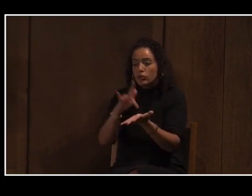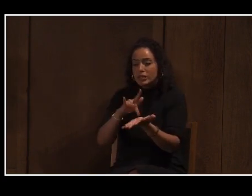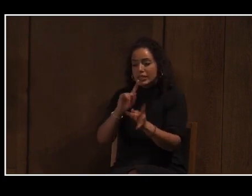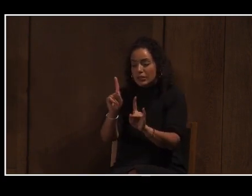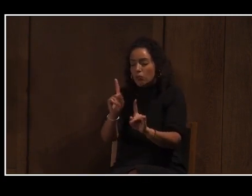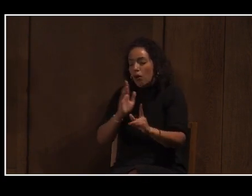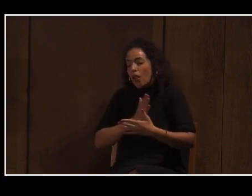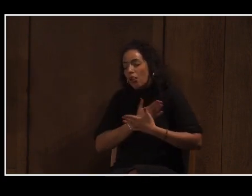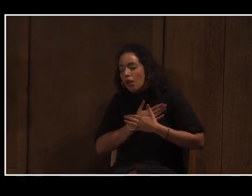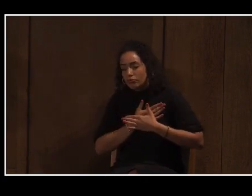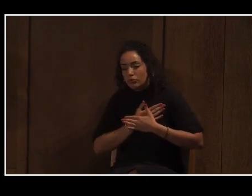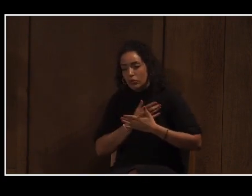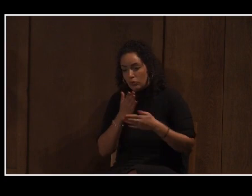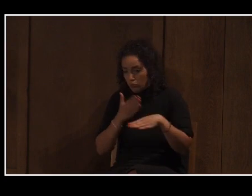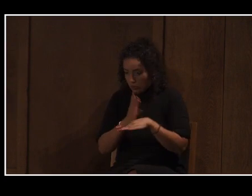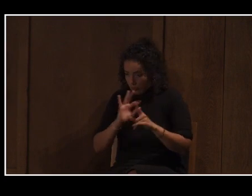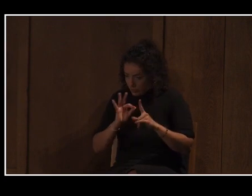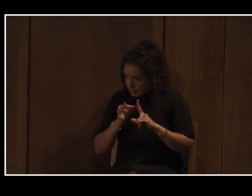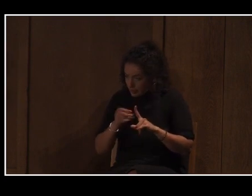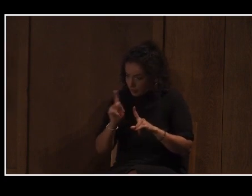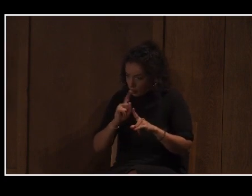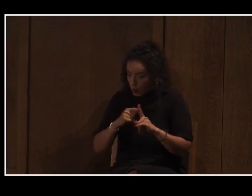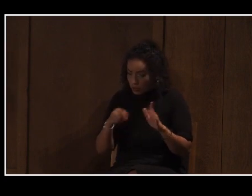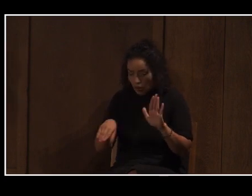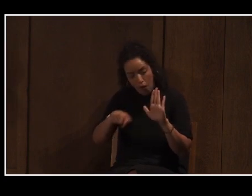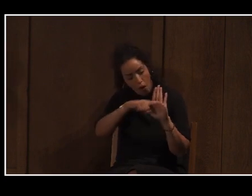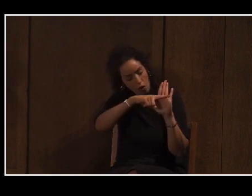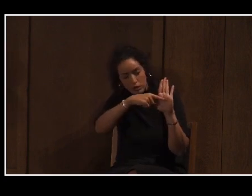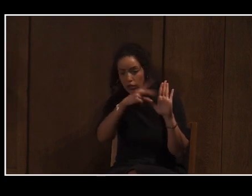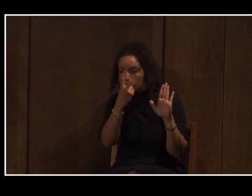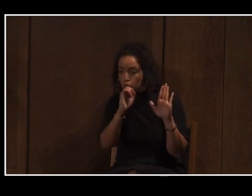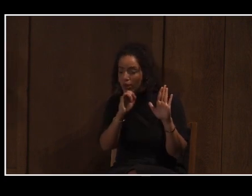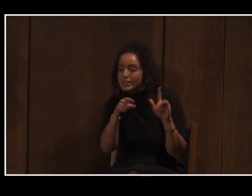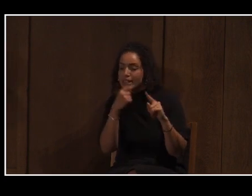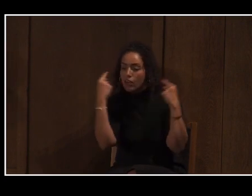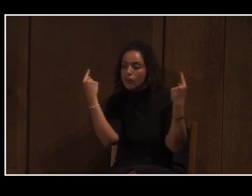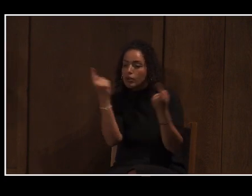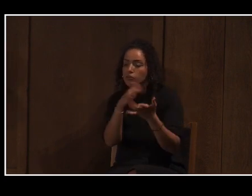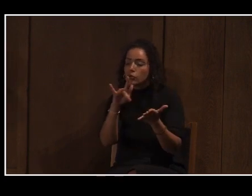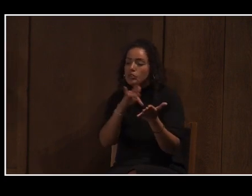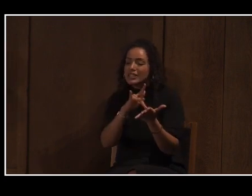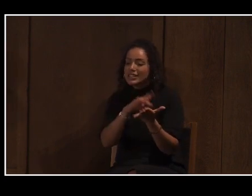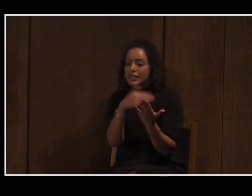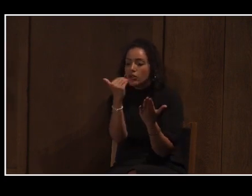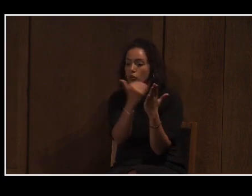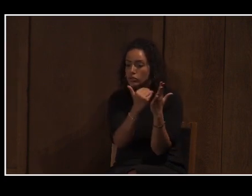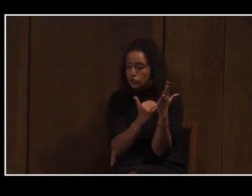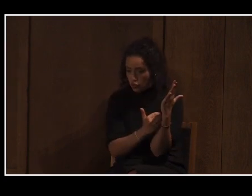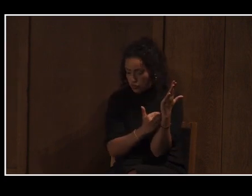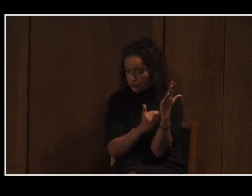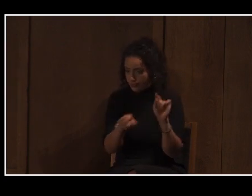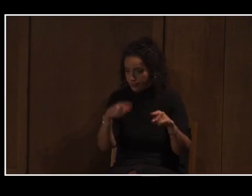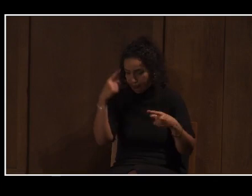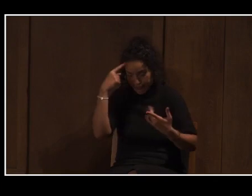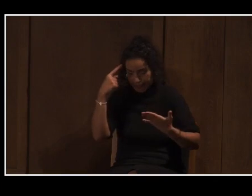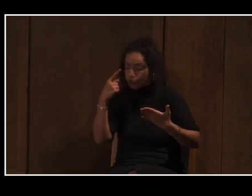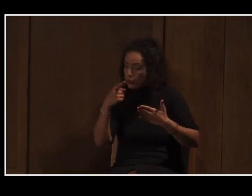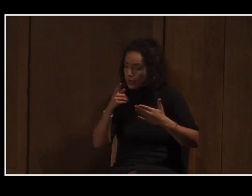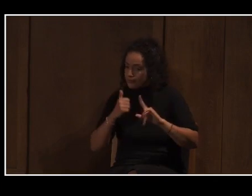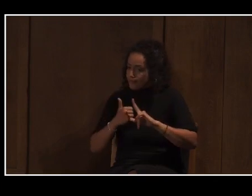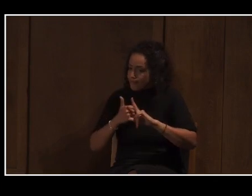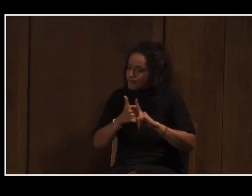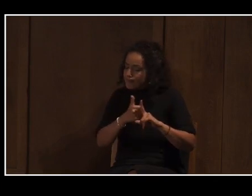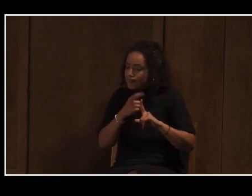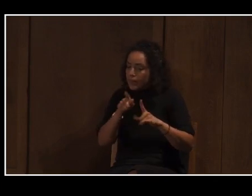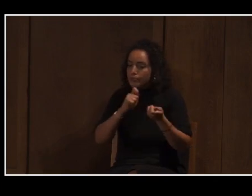worked very specifically on Article 20 of the Mexico City Constitution, is that we actually made Mexico City into a sanctuary